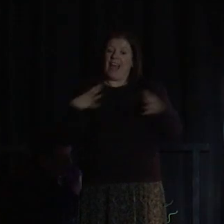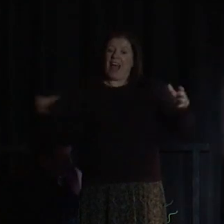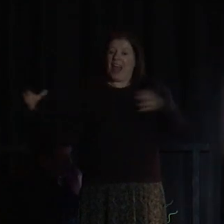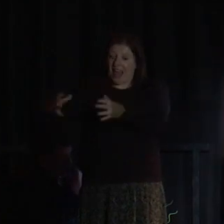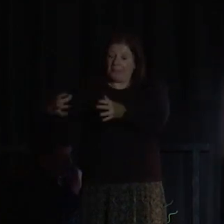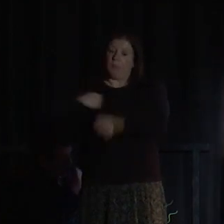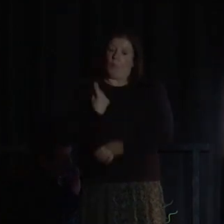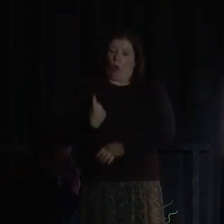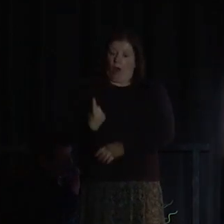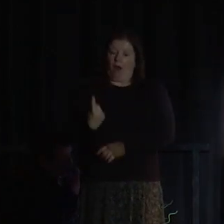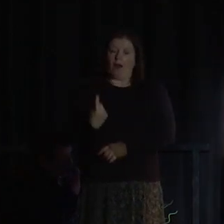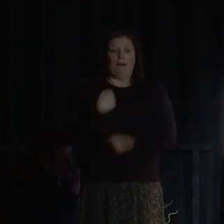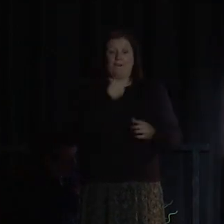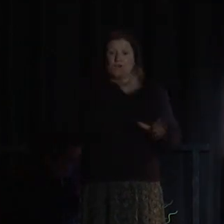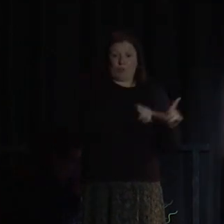Yorkshire.